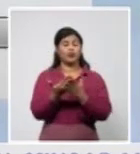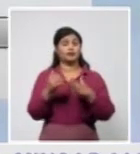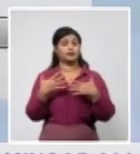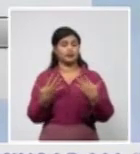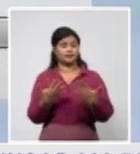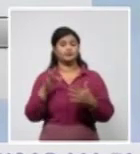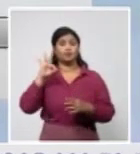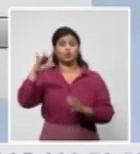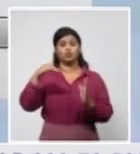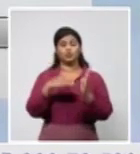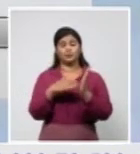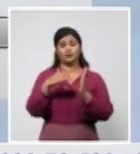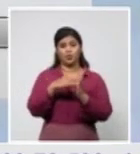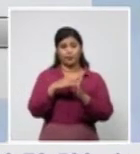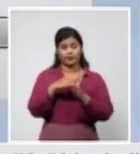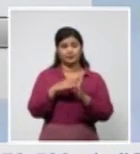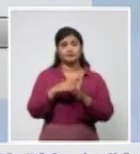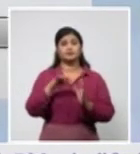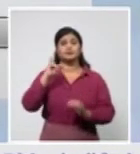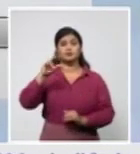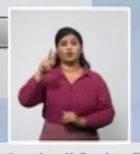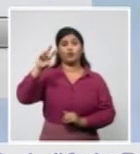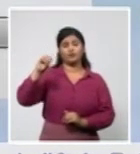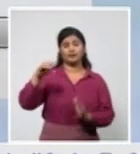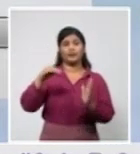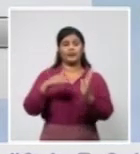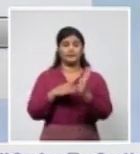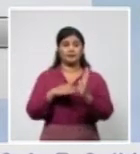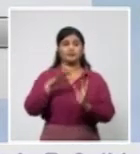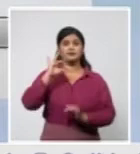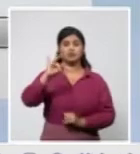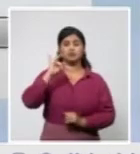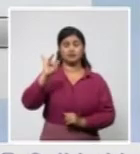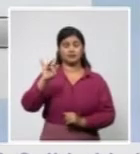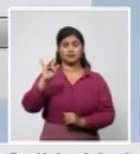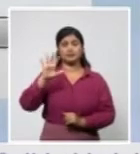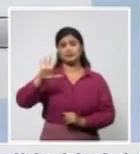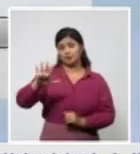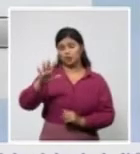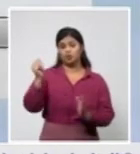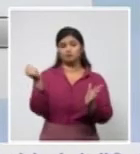for 53.8% of all COVID-19 cases worldwide,